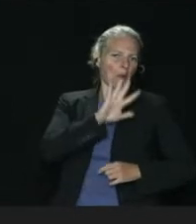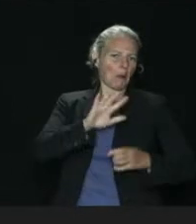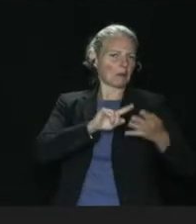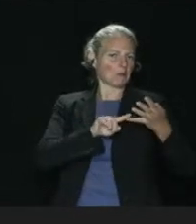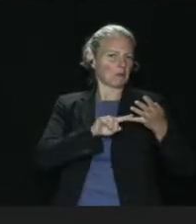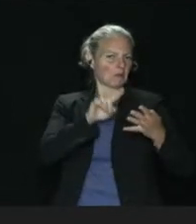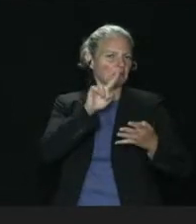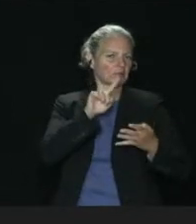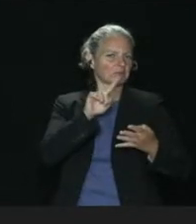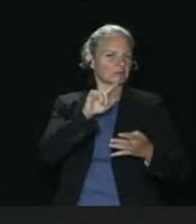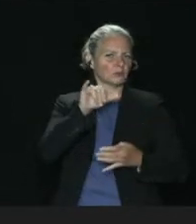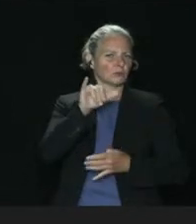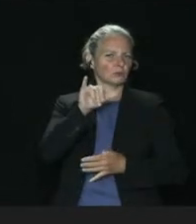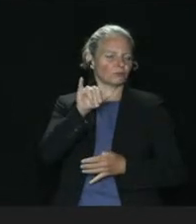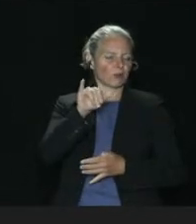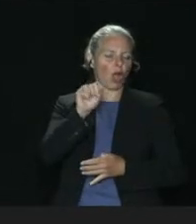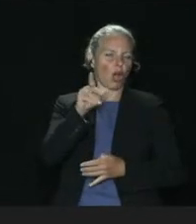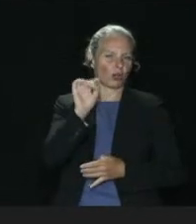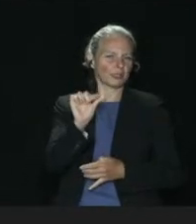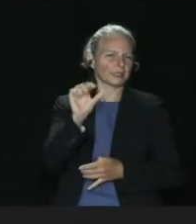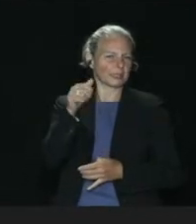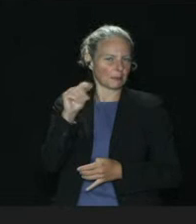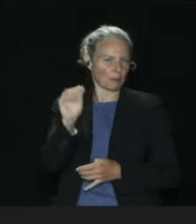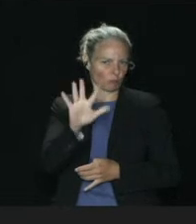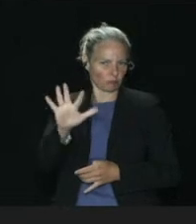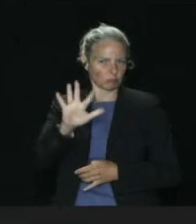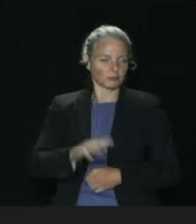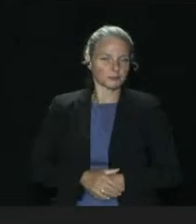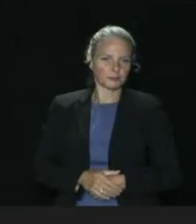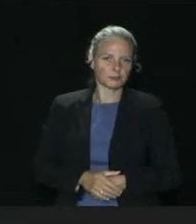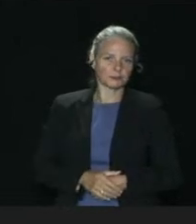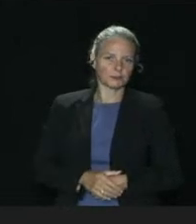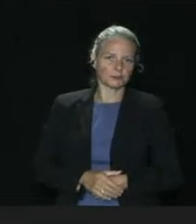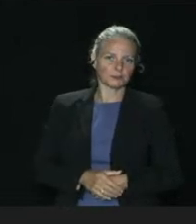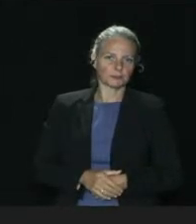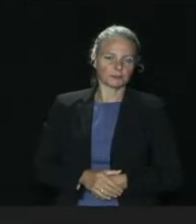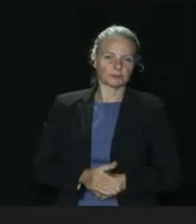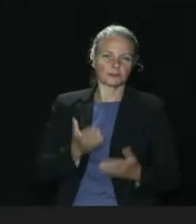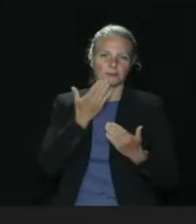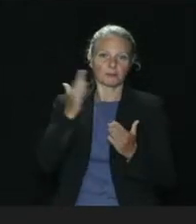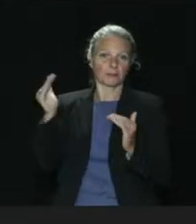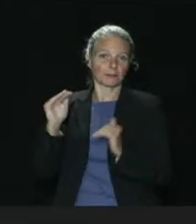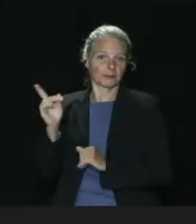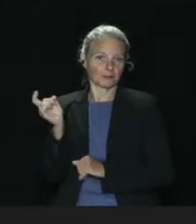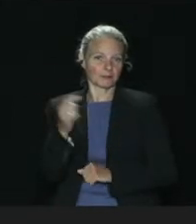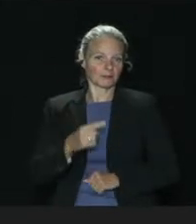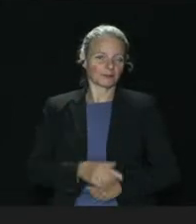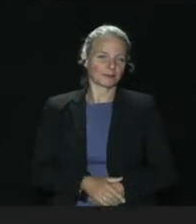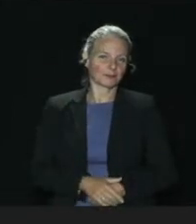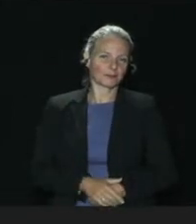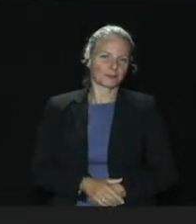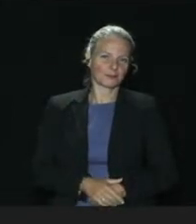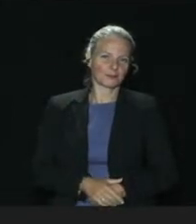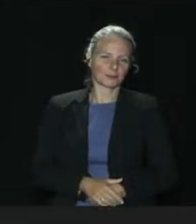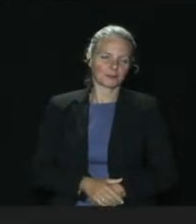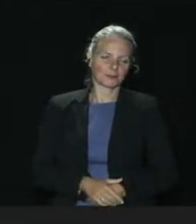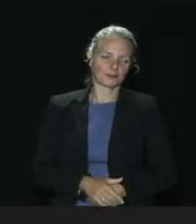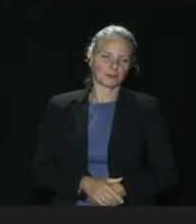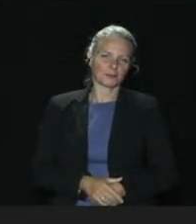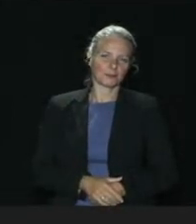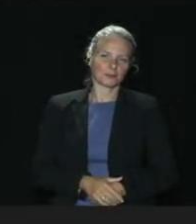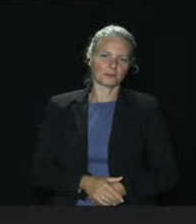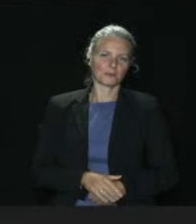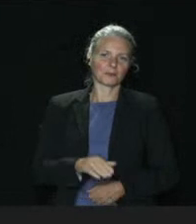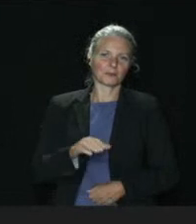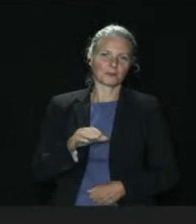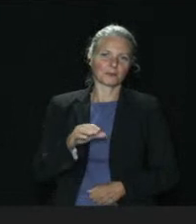Merci. Thank you. Next question. Thank you. Merci. La prochaine question. Our next question. Annie Bergeron,